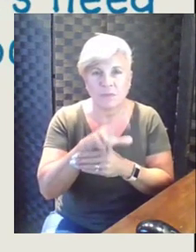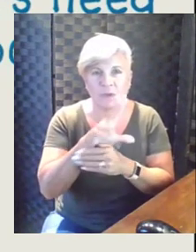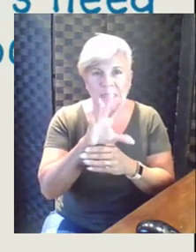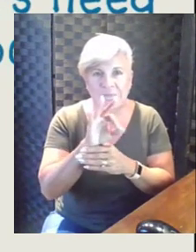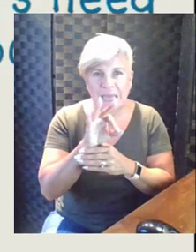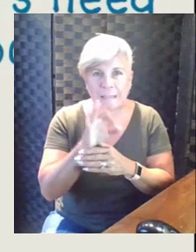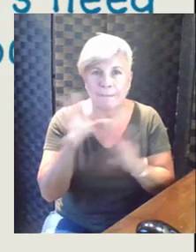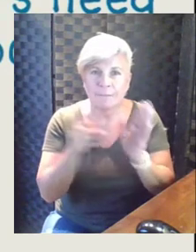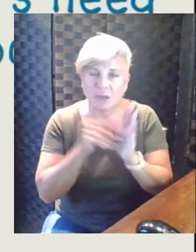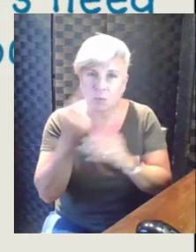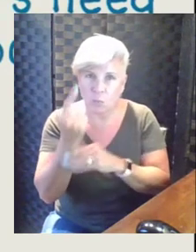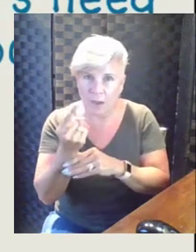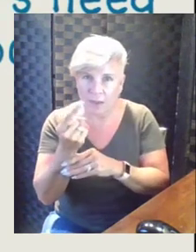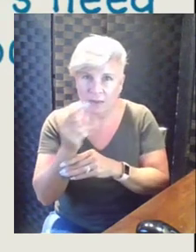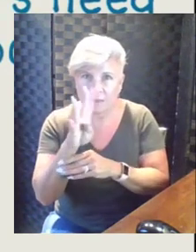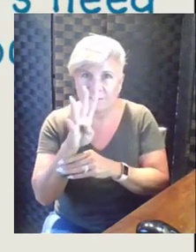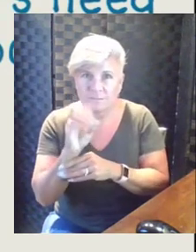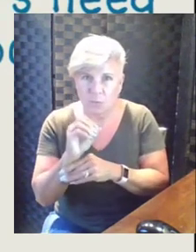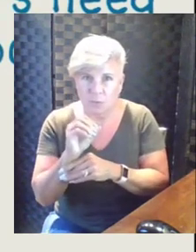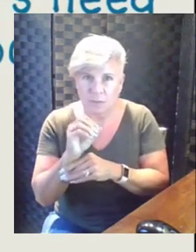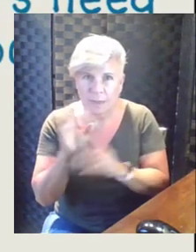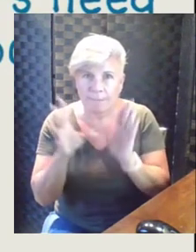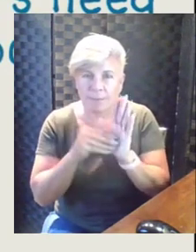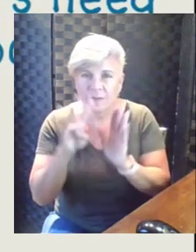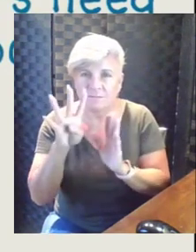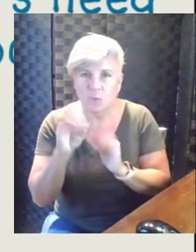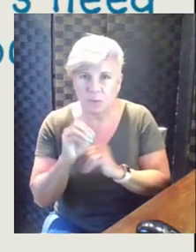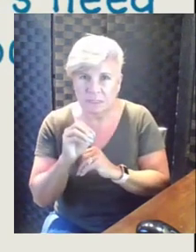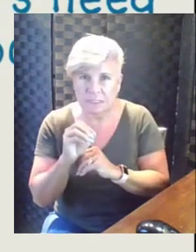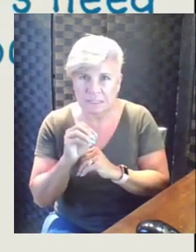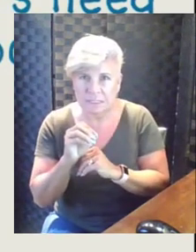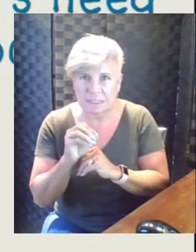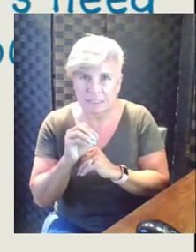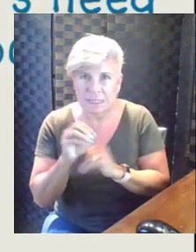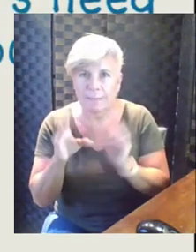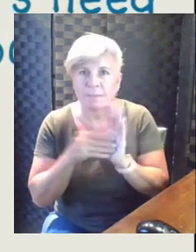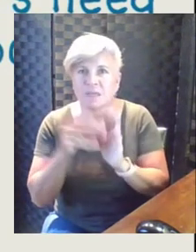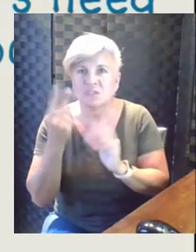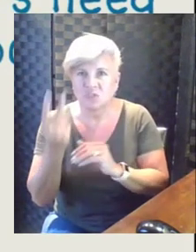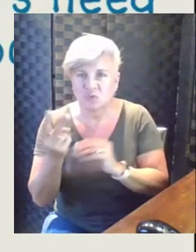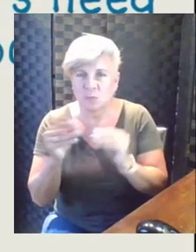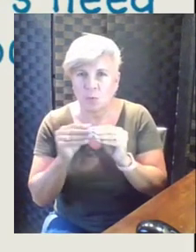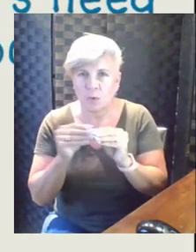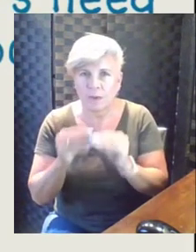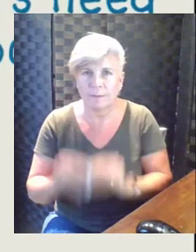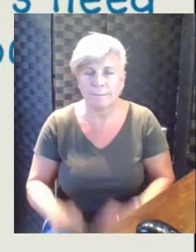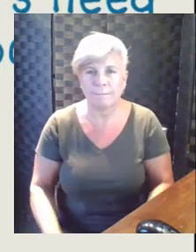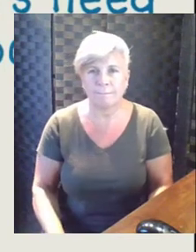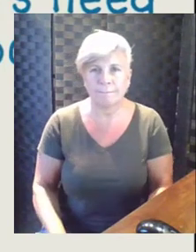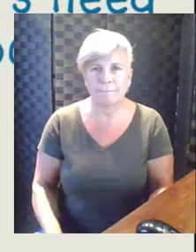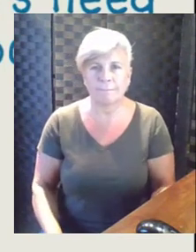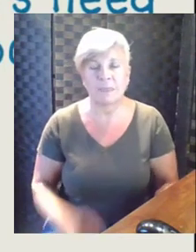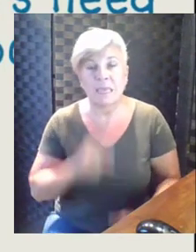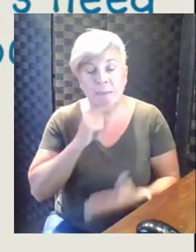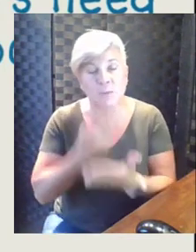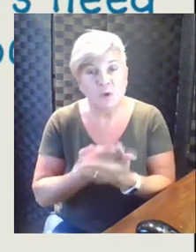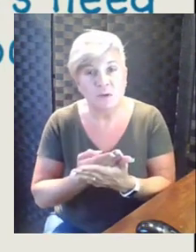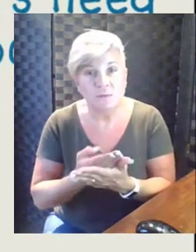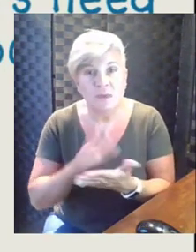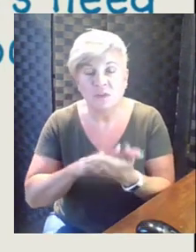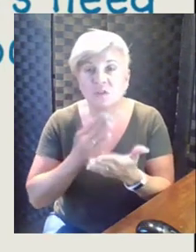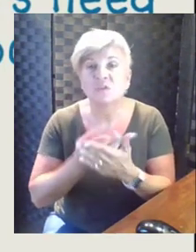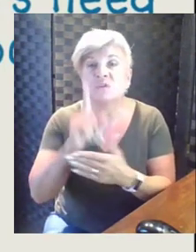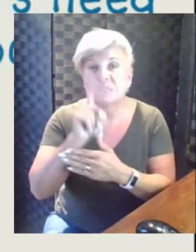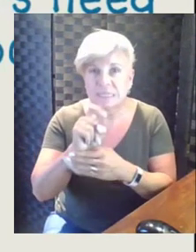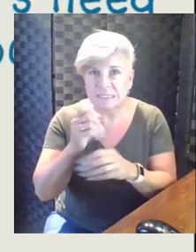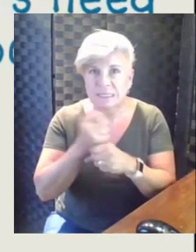39 plus 1 plus 40 and plus 2 more. He proves that the cooks